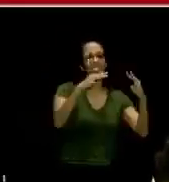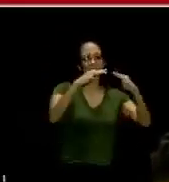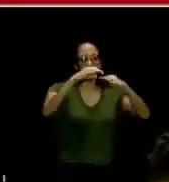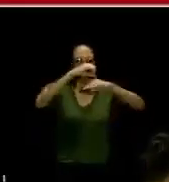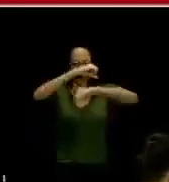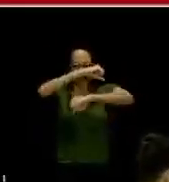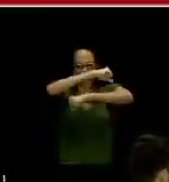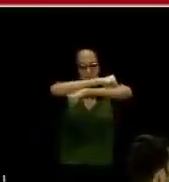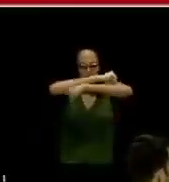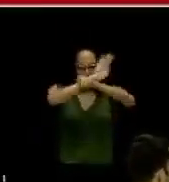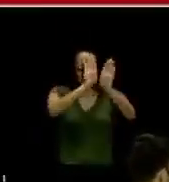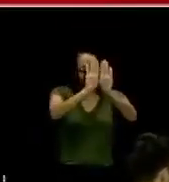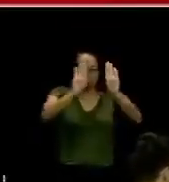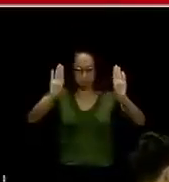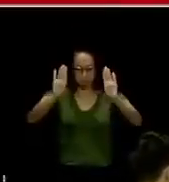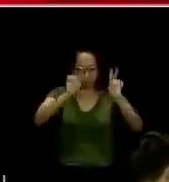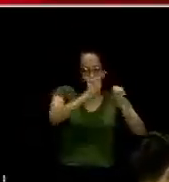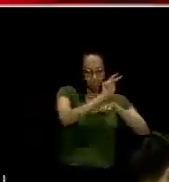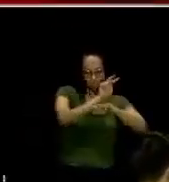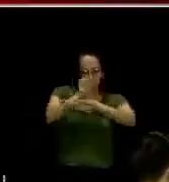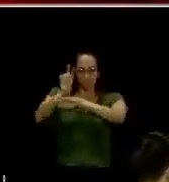fight o'er the